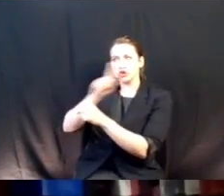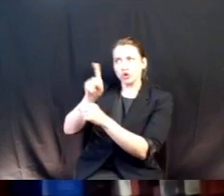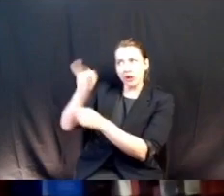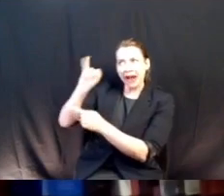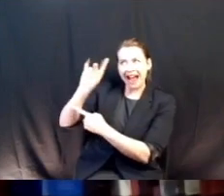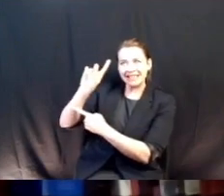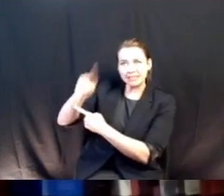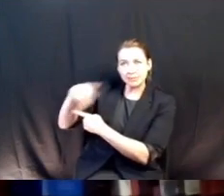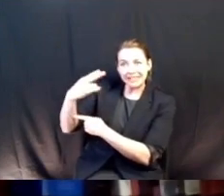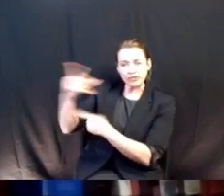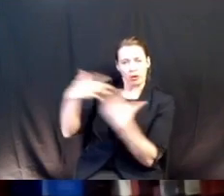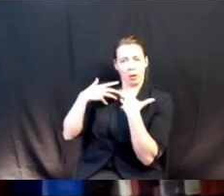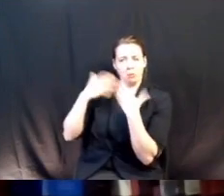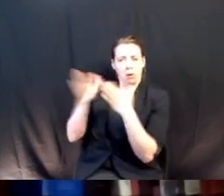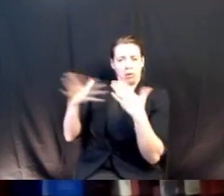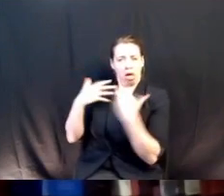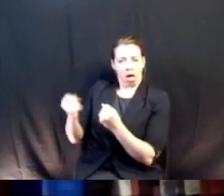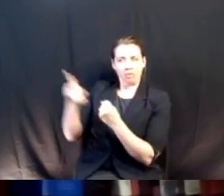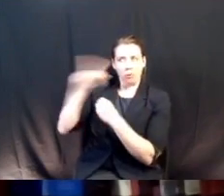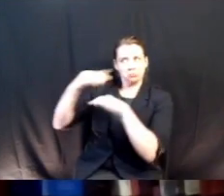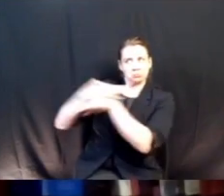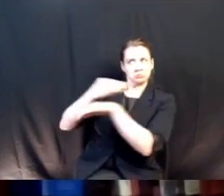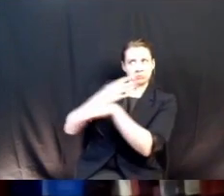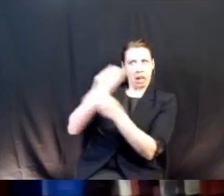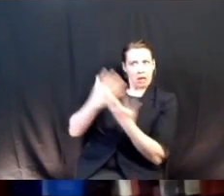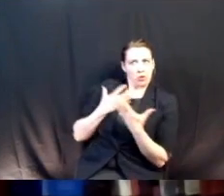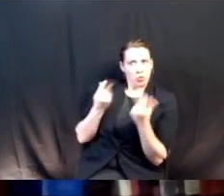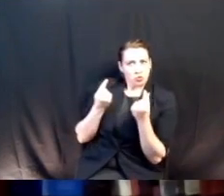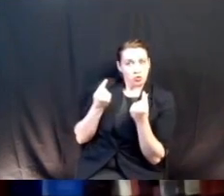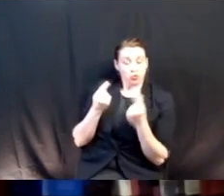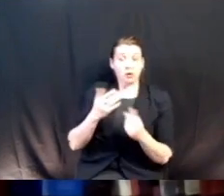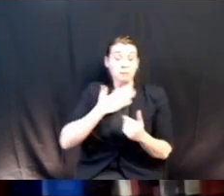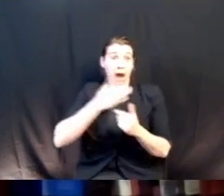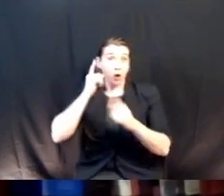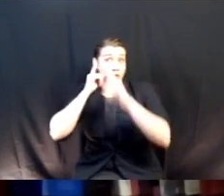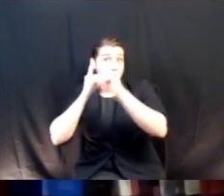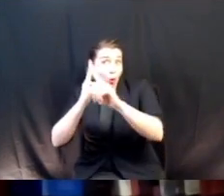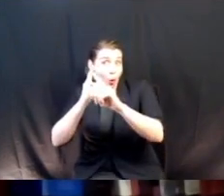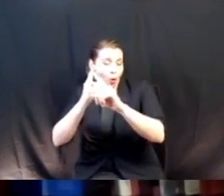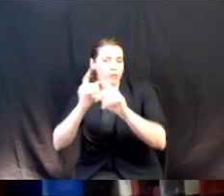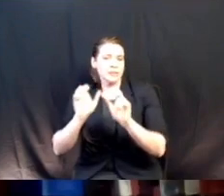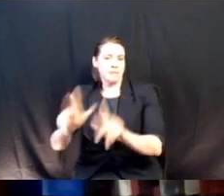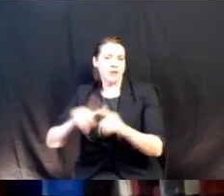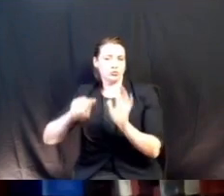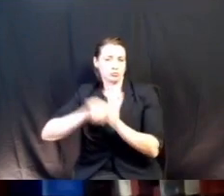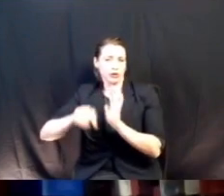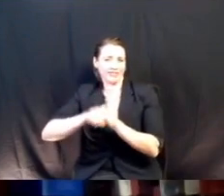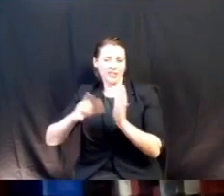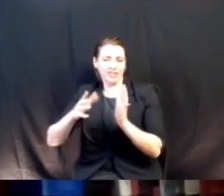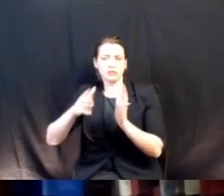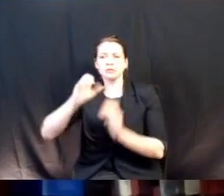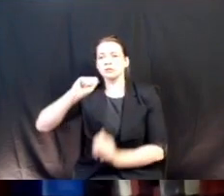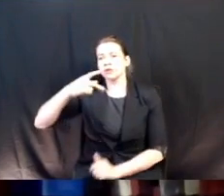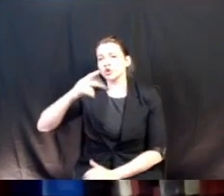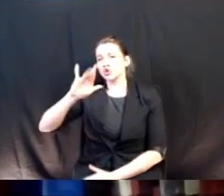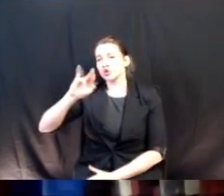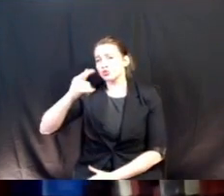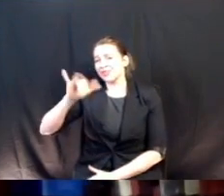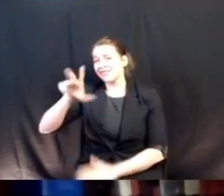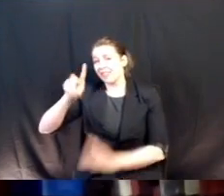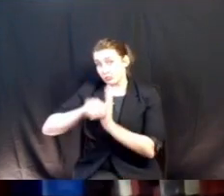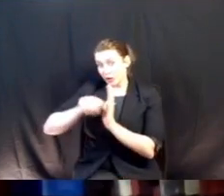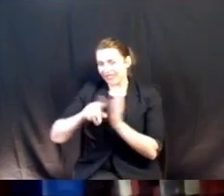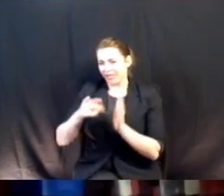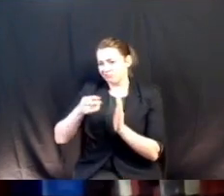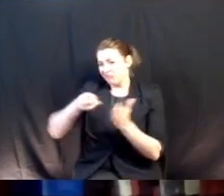Springfield probably mid-late next week for the opportunity to